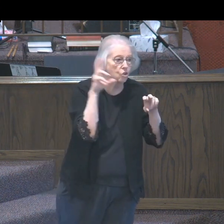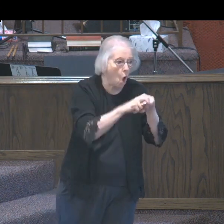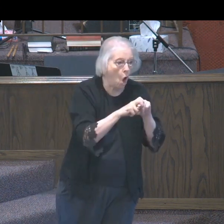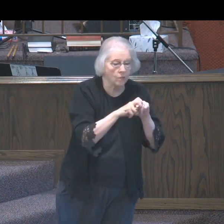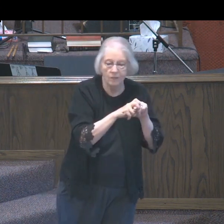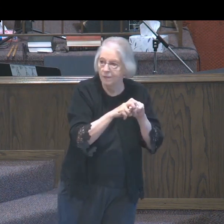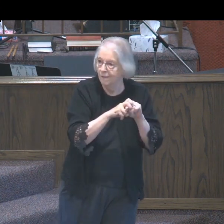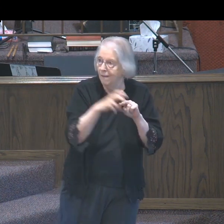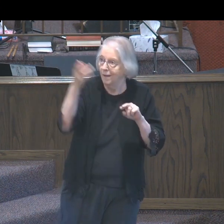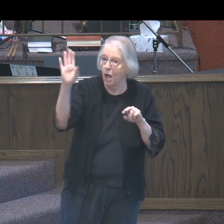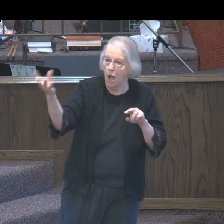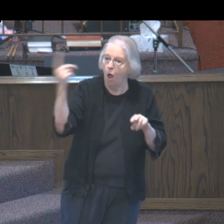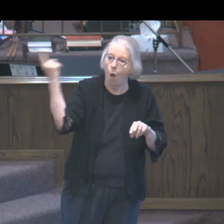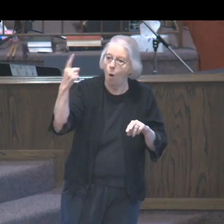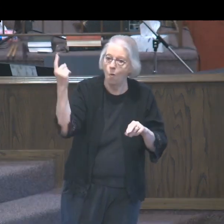Our help